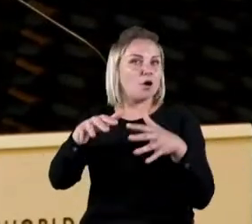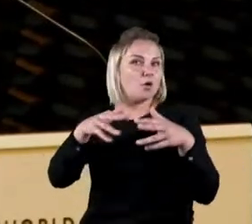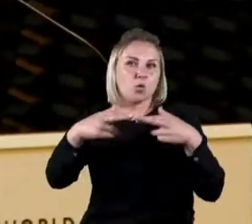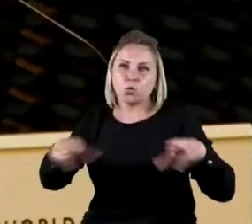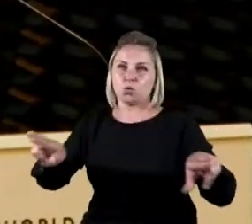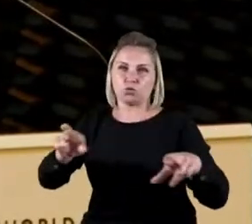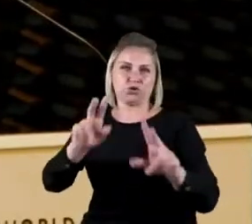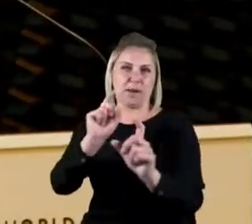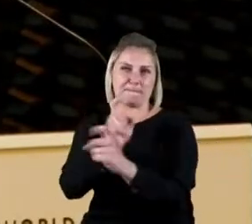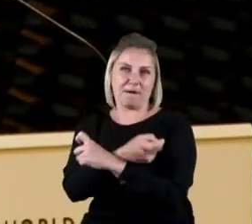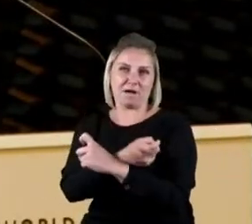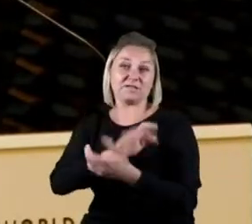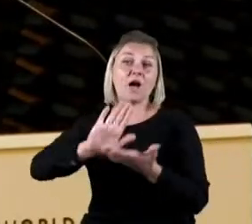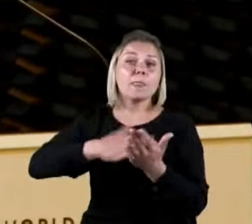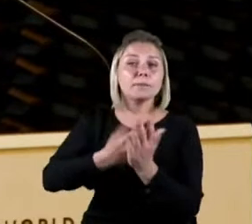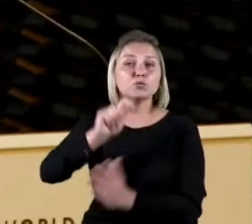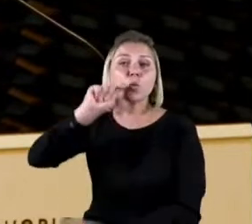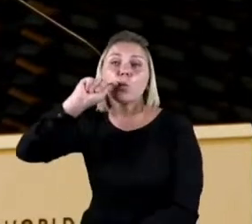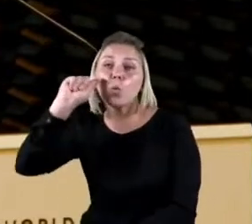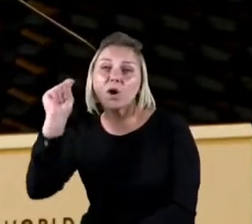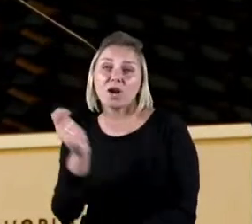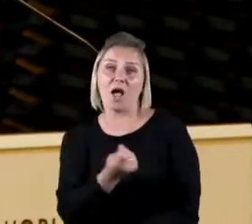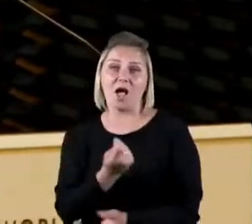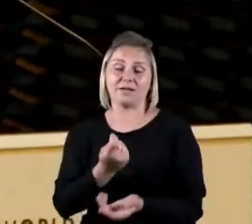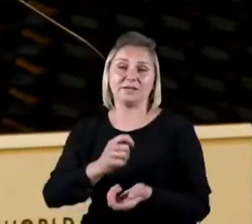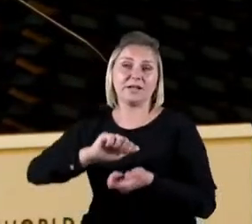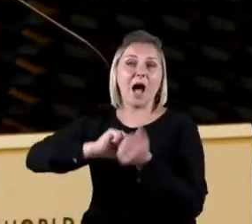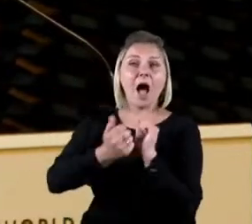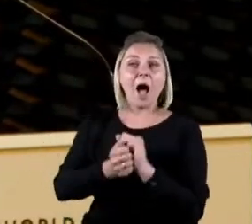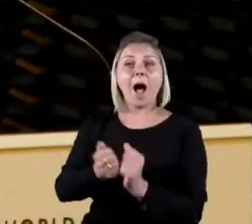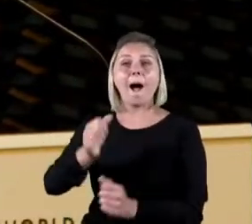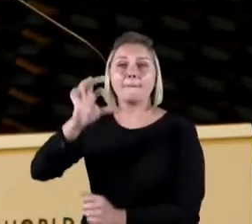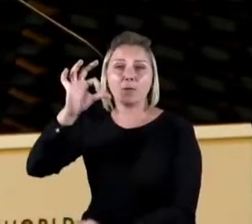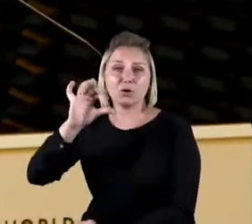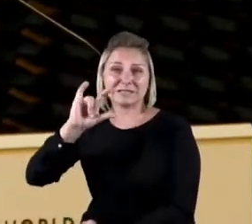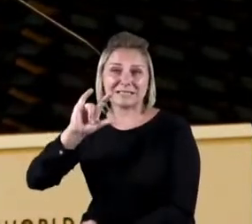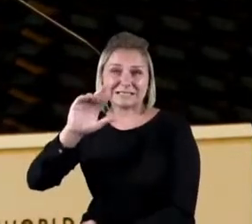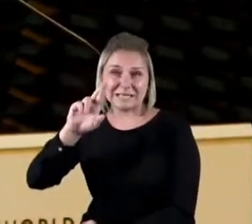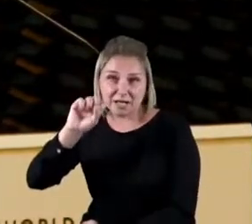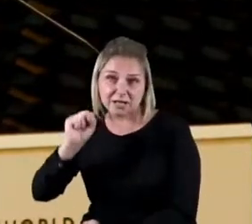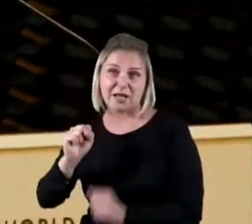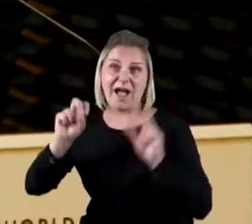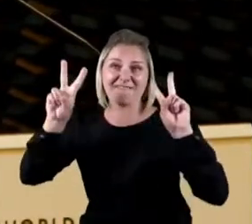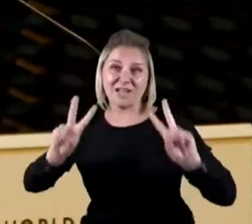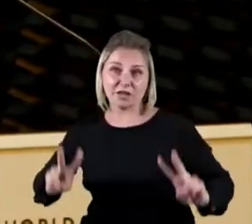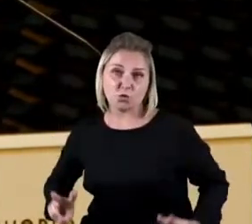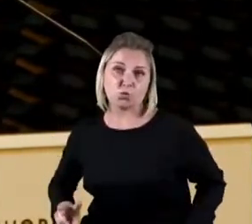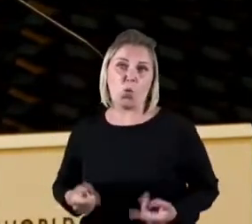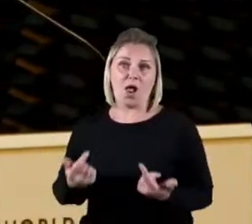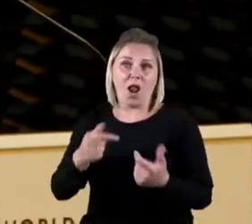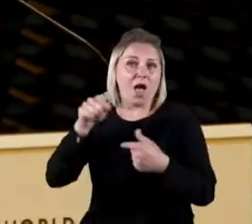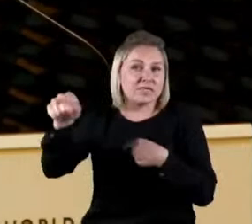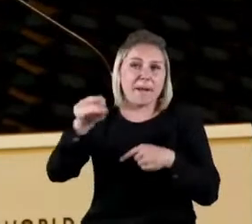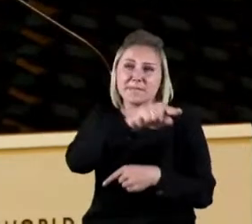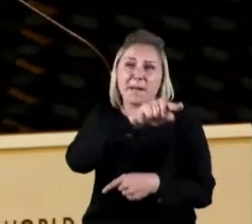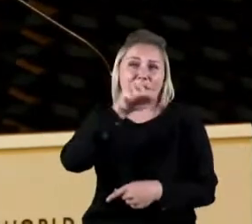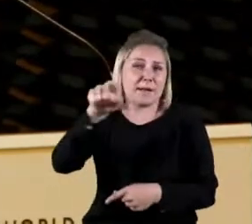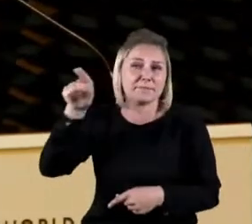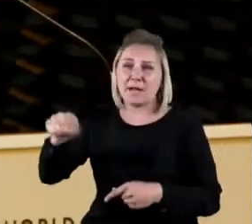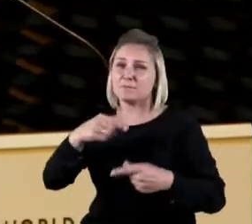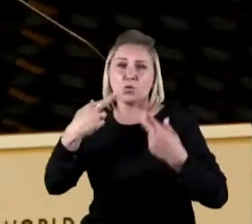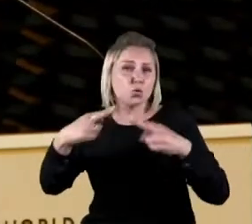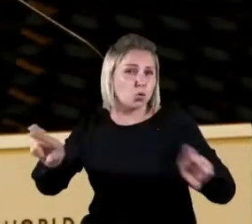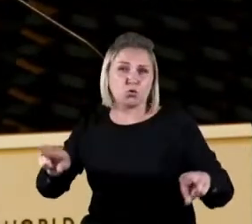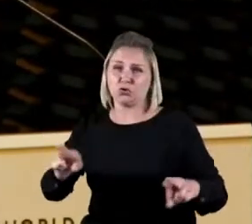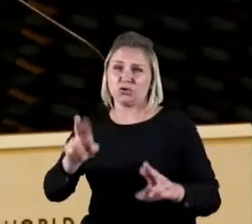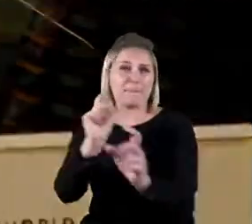that in Ukraine. We are doing that in Syria. We are doing that in Venezuela. We are doing that in Myanmar. We are doing that